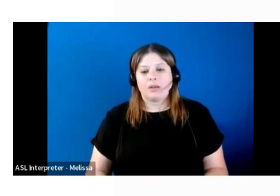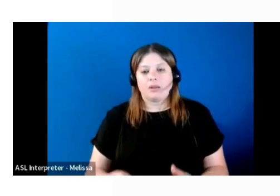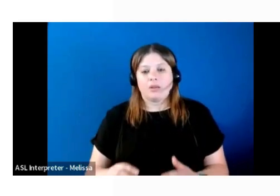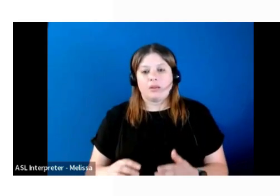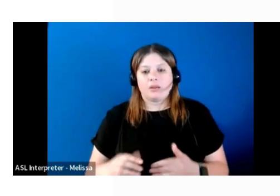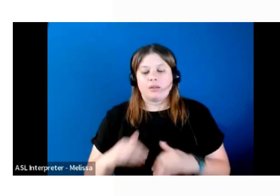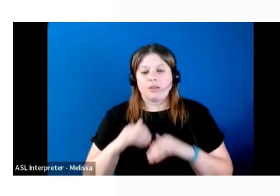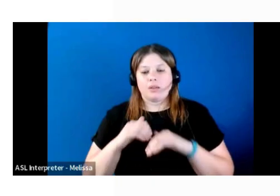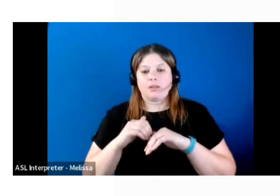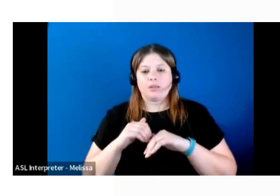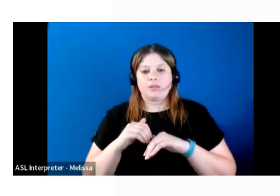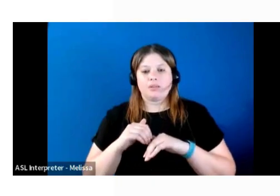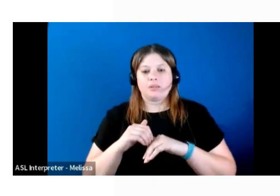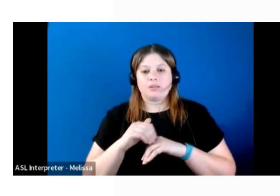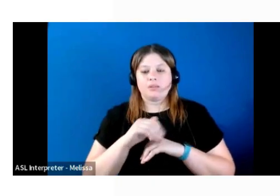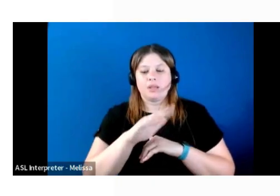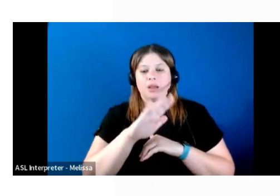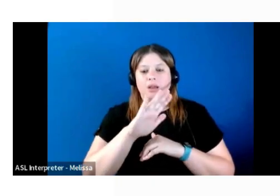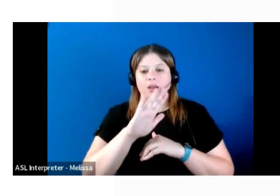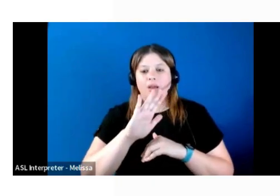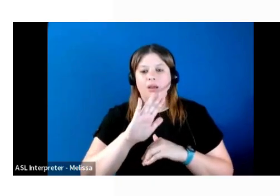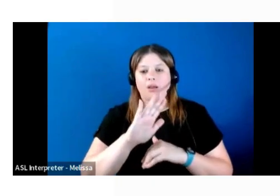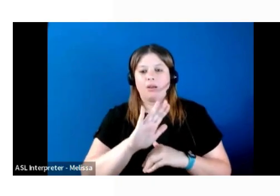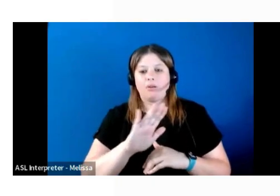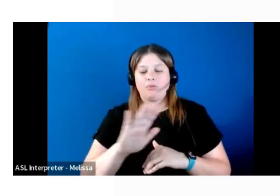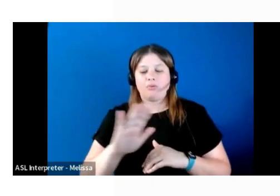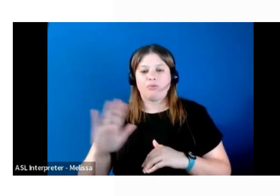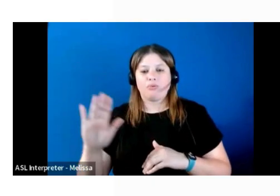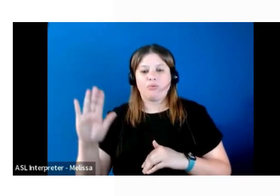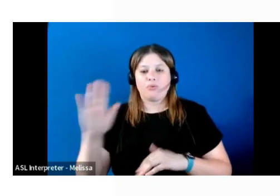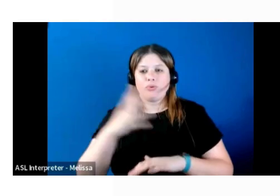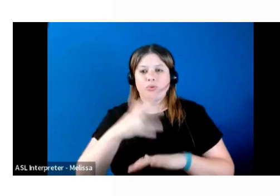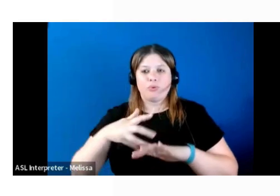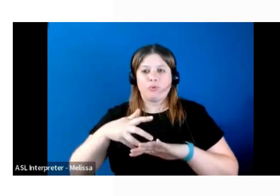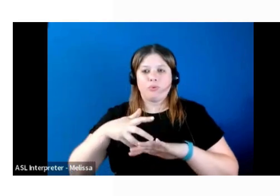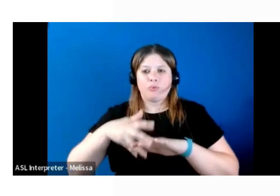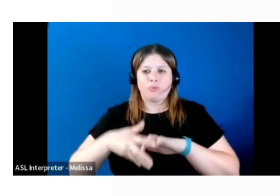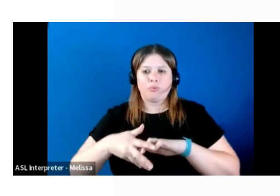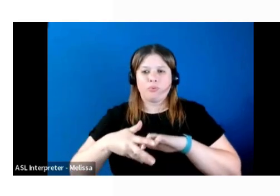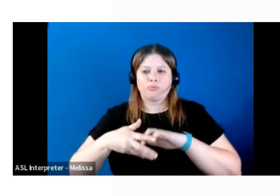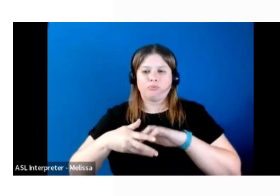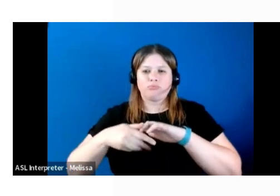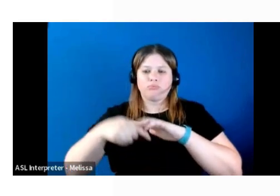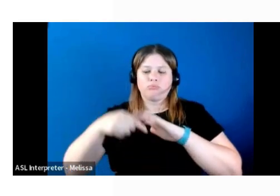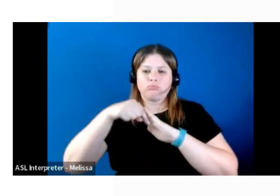Send your roots down through the dirt,